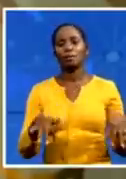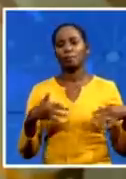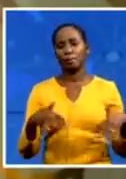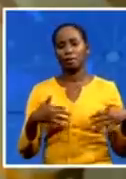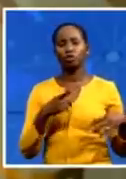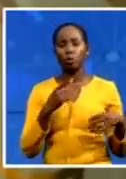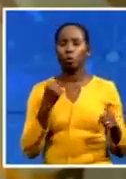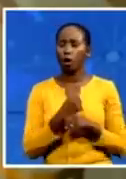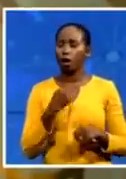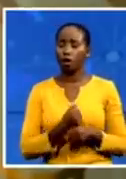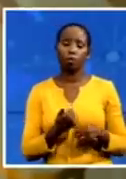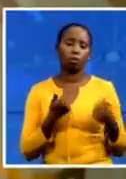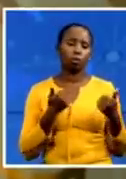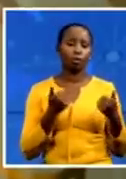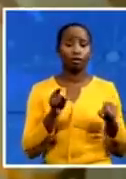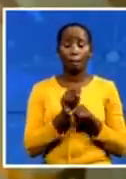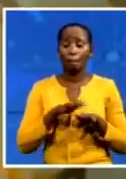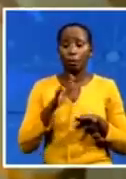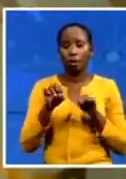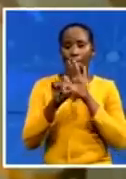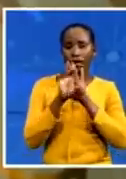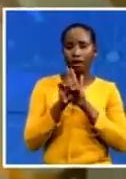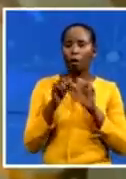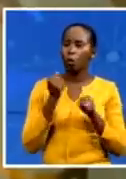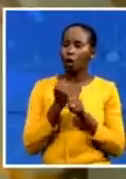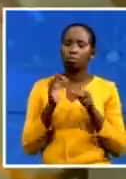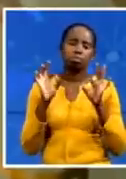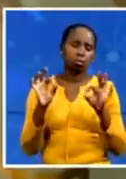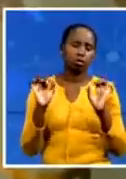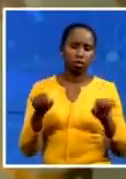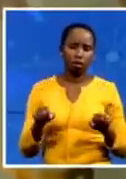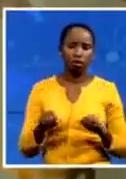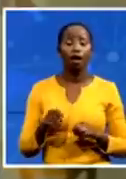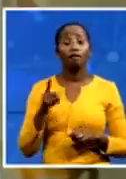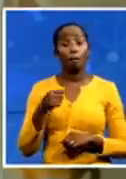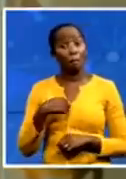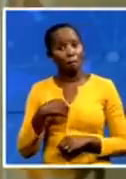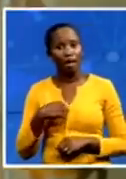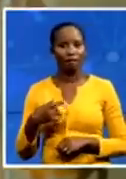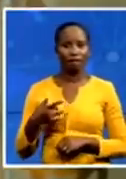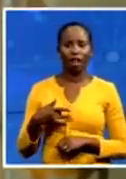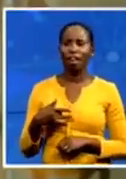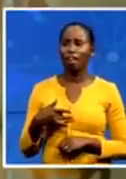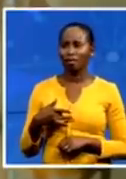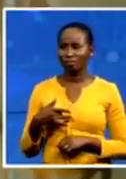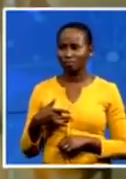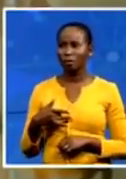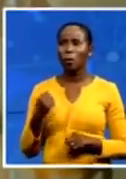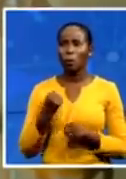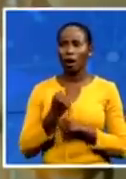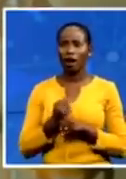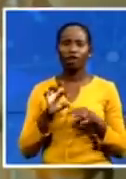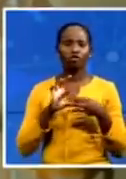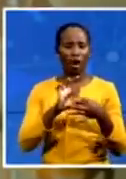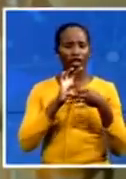be overstated. So for me, I felt like we've had a very great symbiotic relationship with a lot of the media, and I'm very grateful